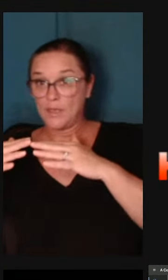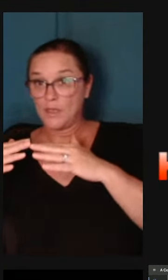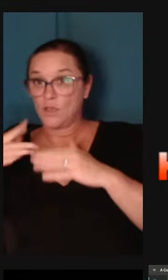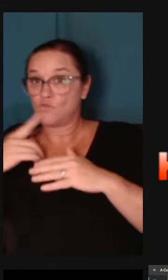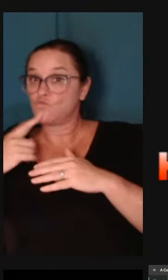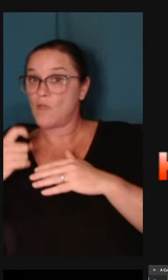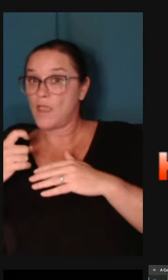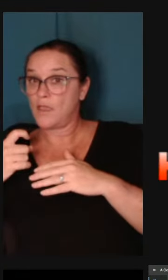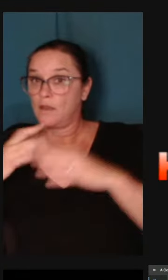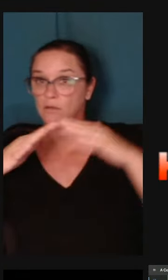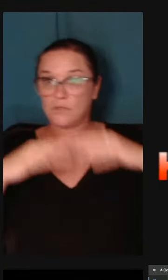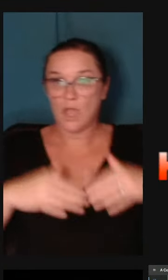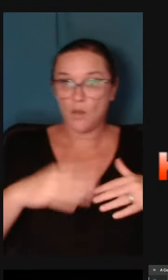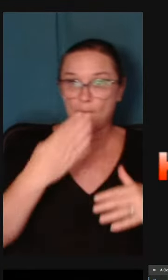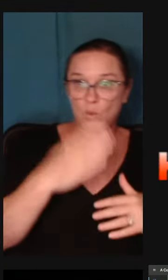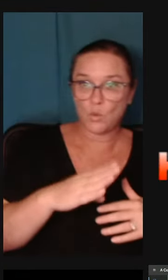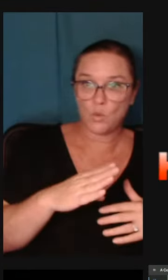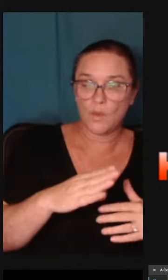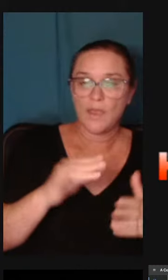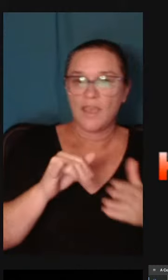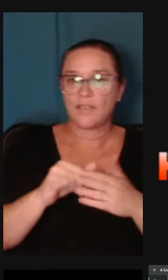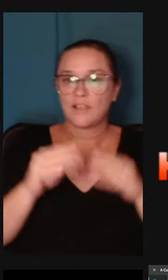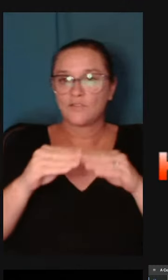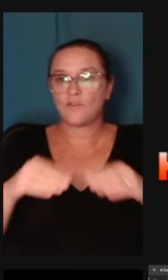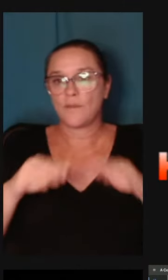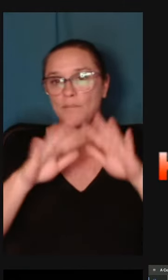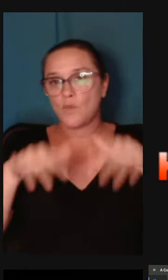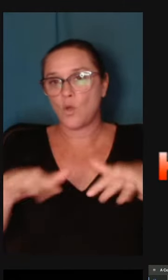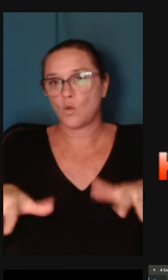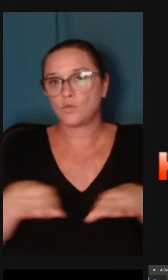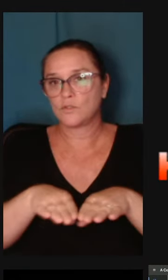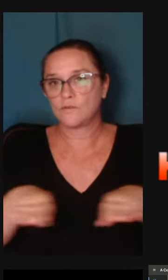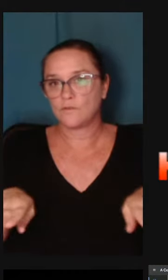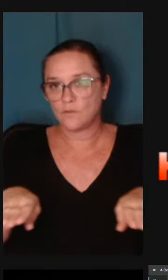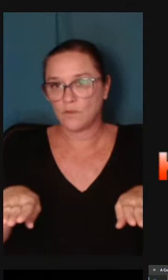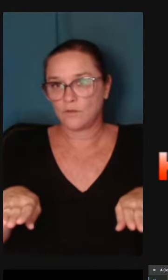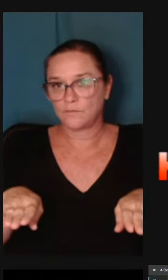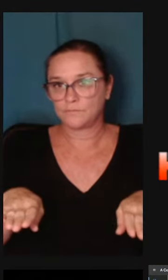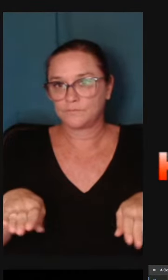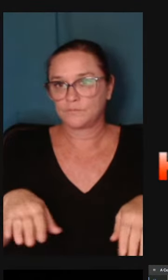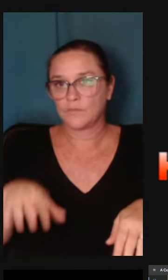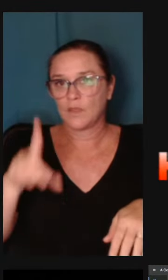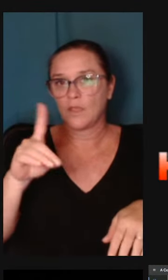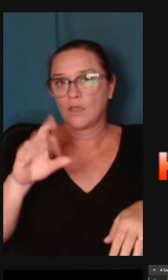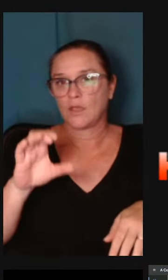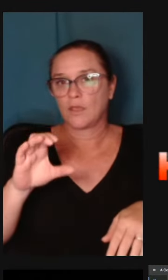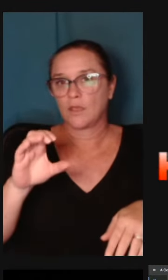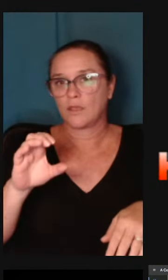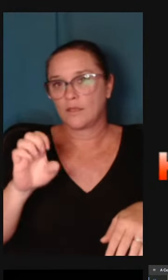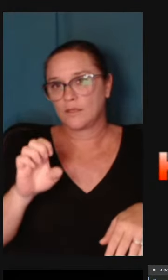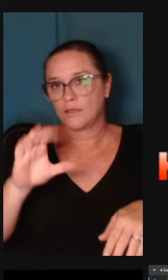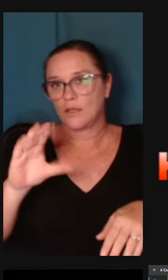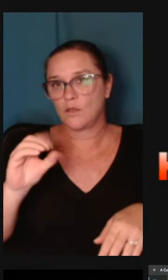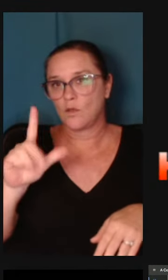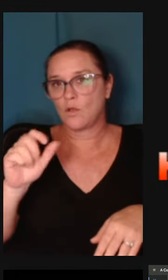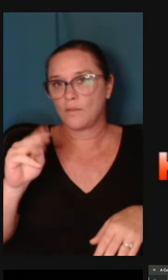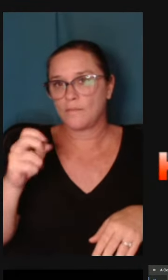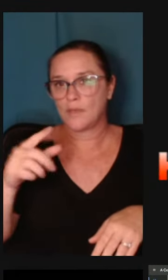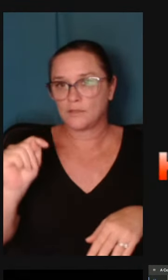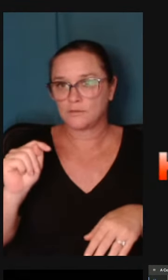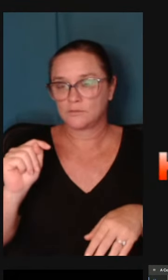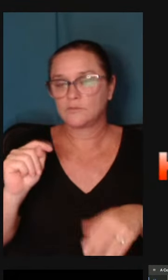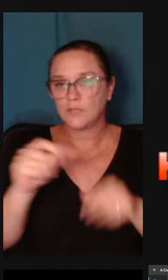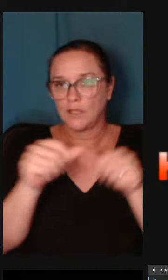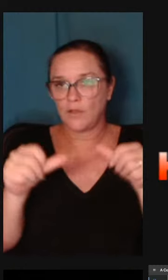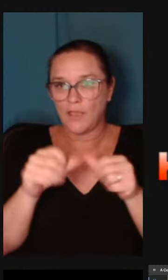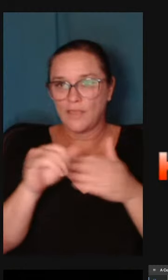that ocean floor fault, the décollement faulting there, that bottom layer, which is larger,